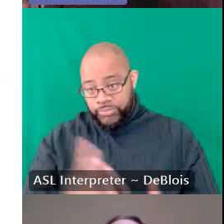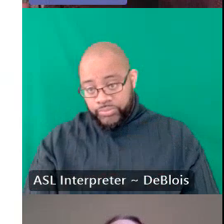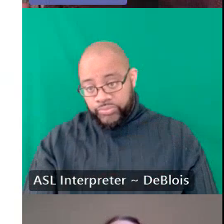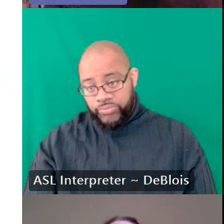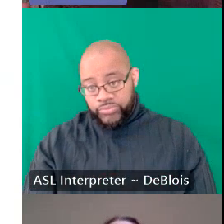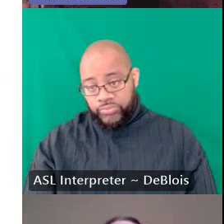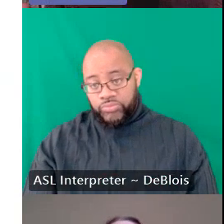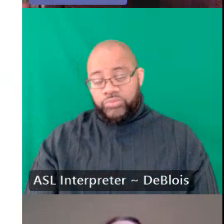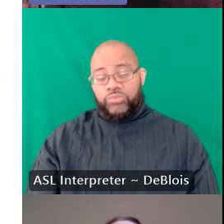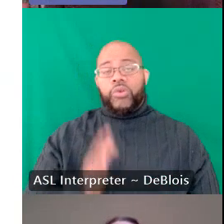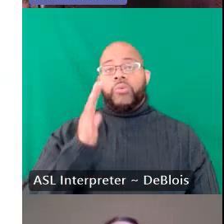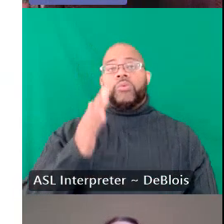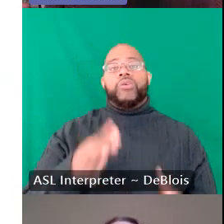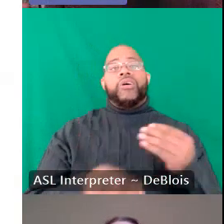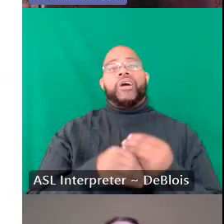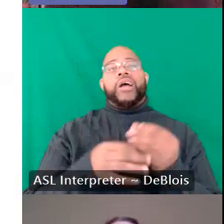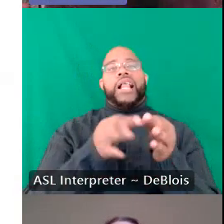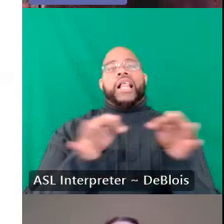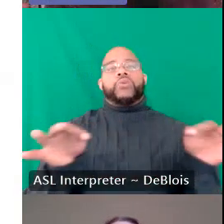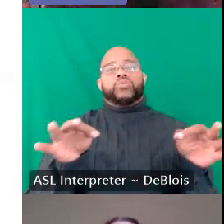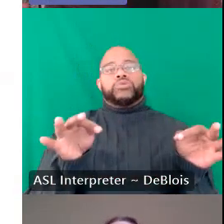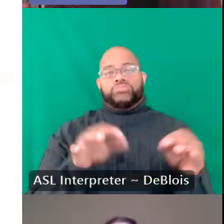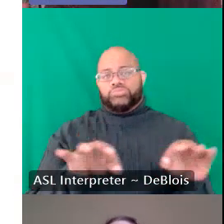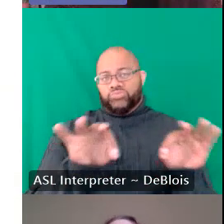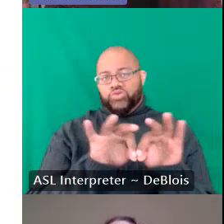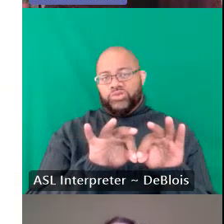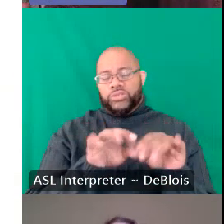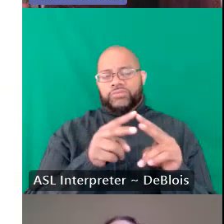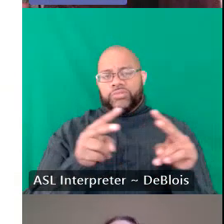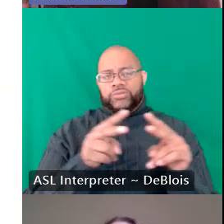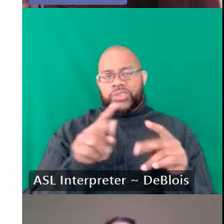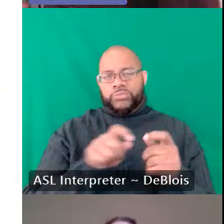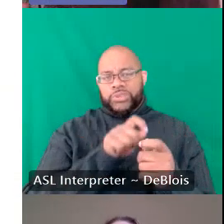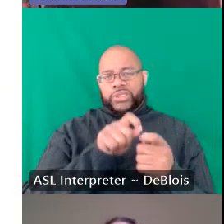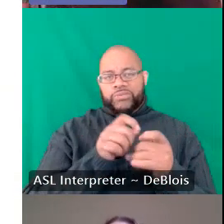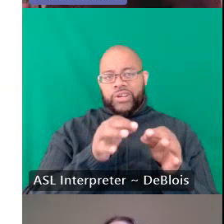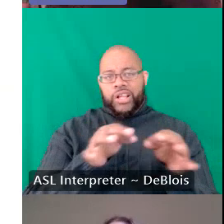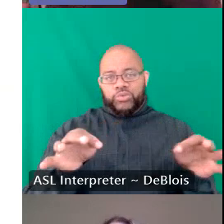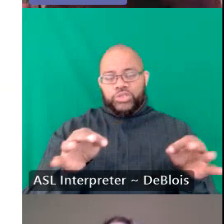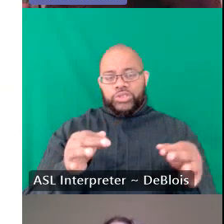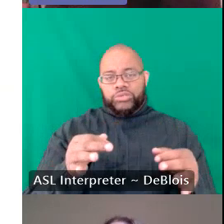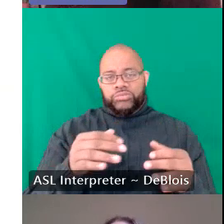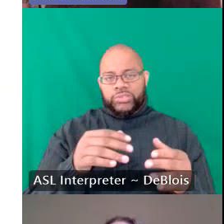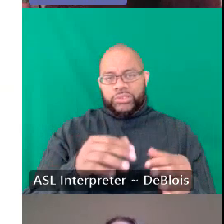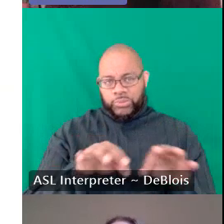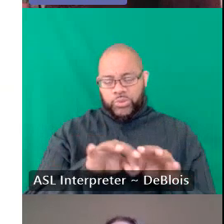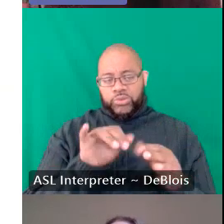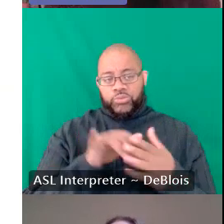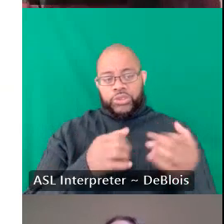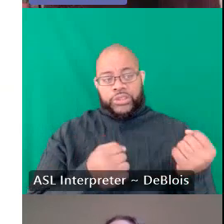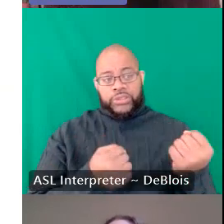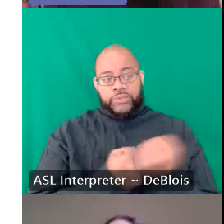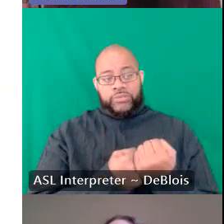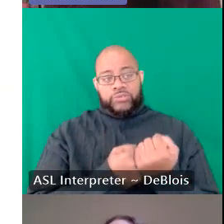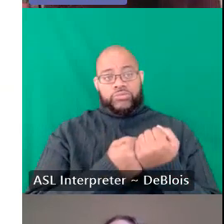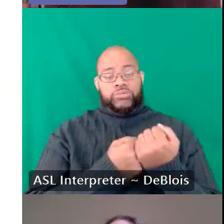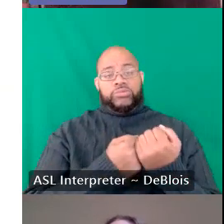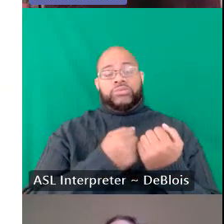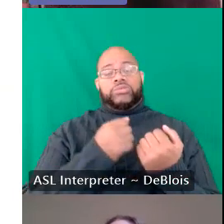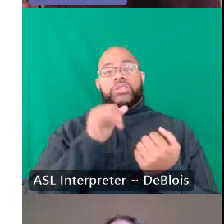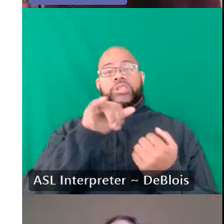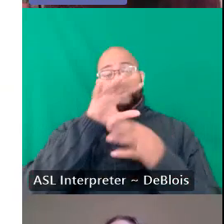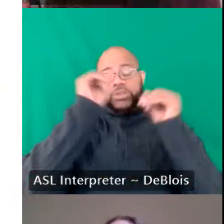I will add that language matters, right? Very specific language matters. So you want to defend the president's budget in a